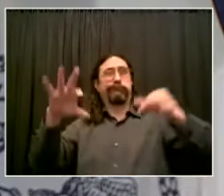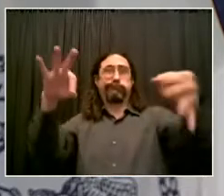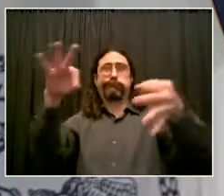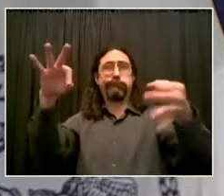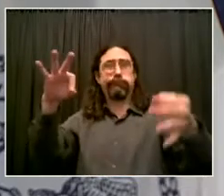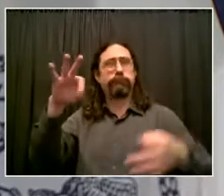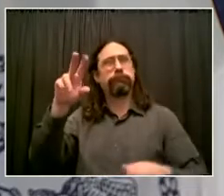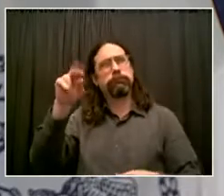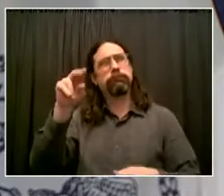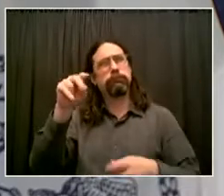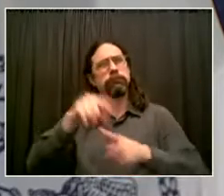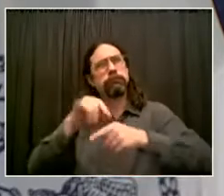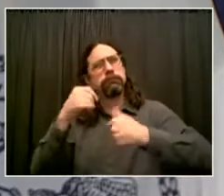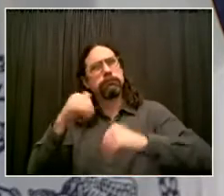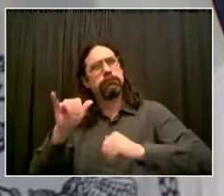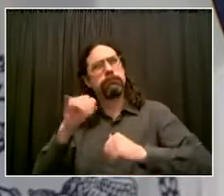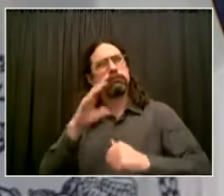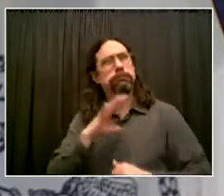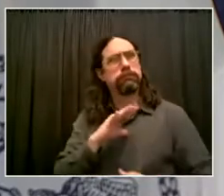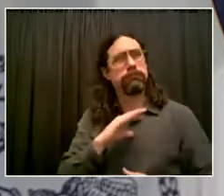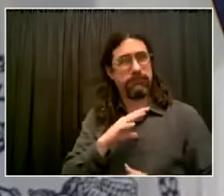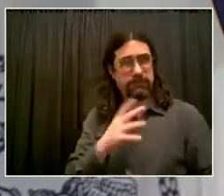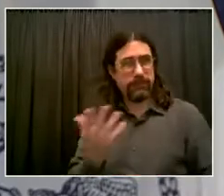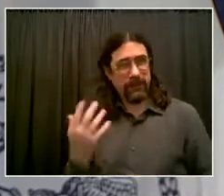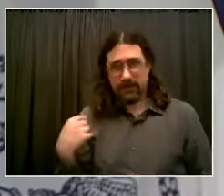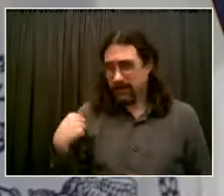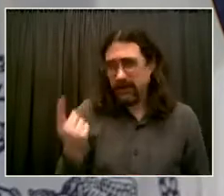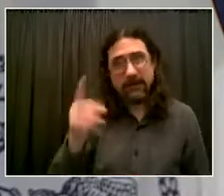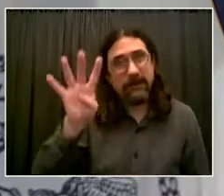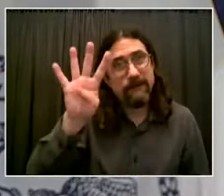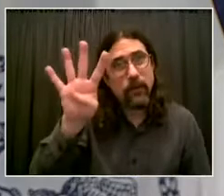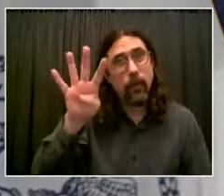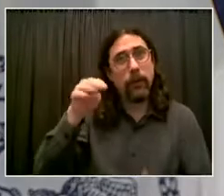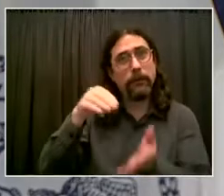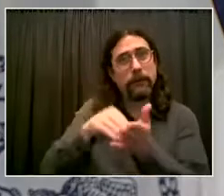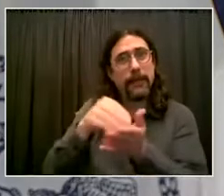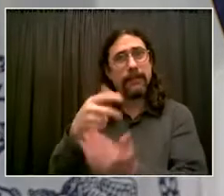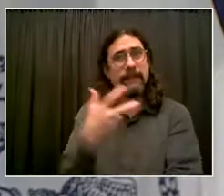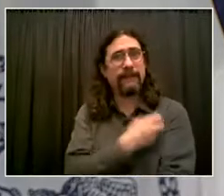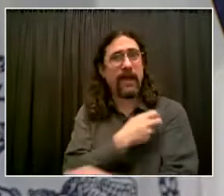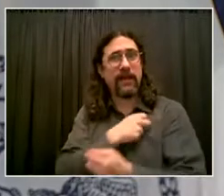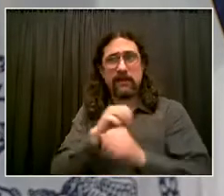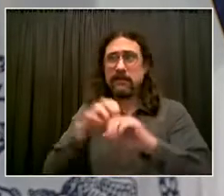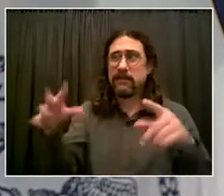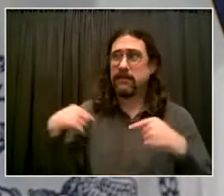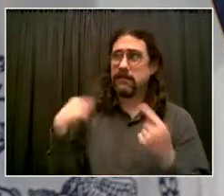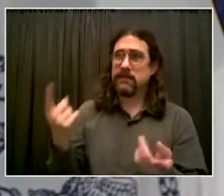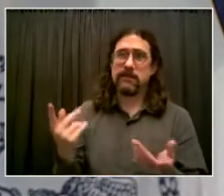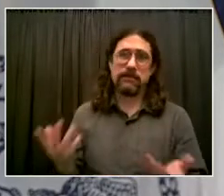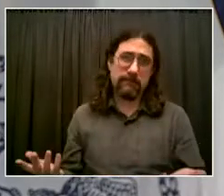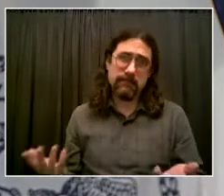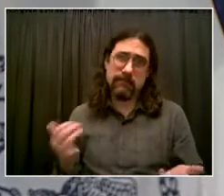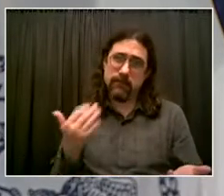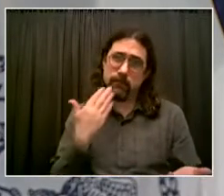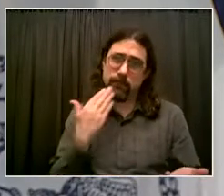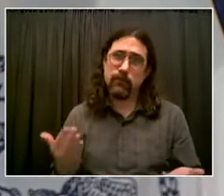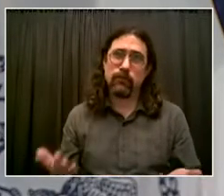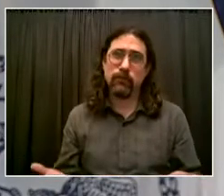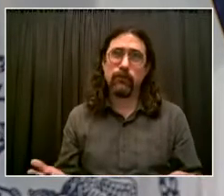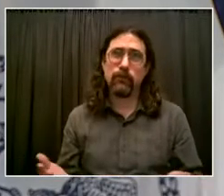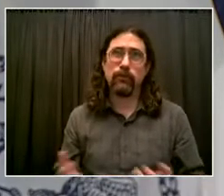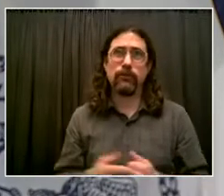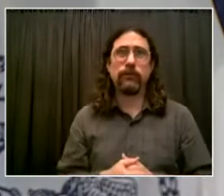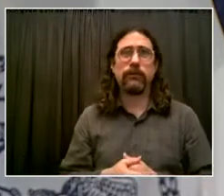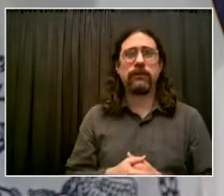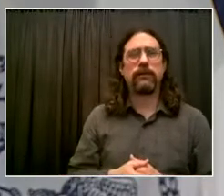we obviously are continuing to try and update and improve, and Juliette's point is well taken, make it easier for people and less